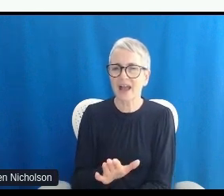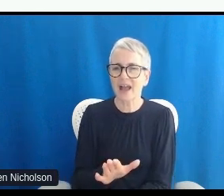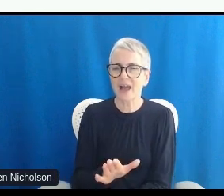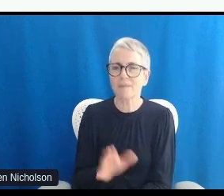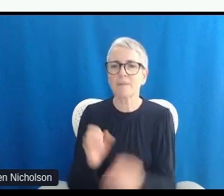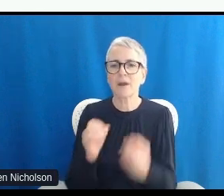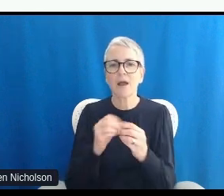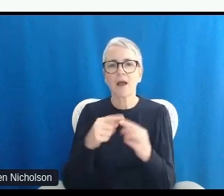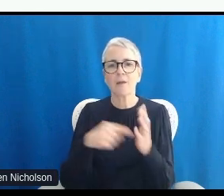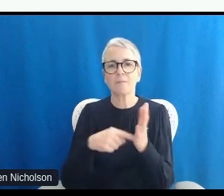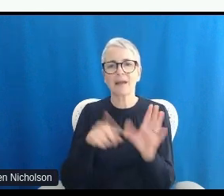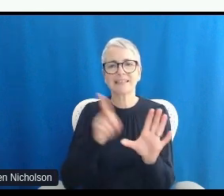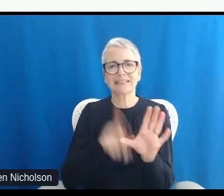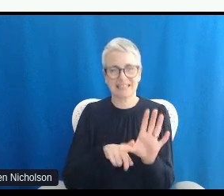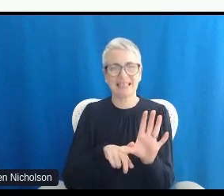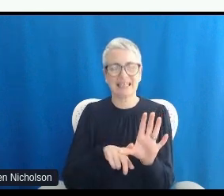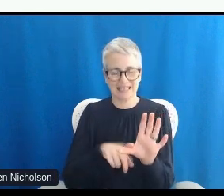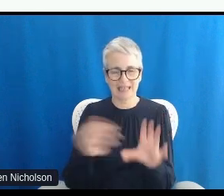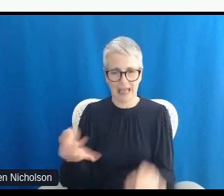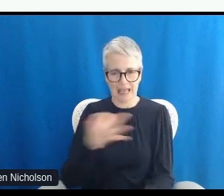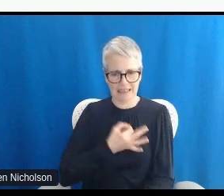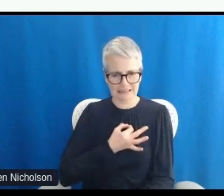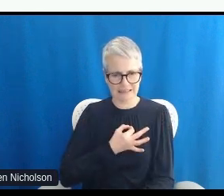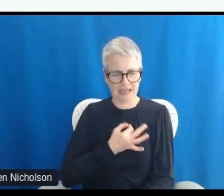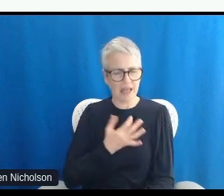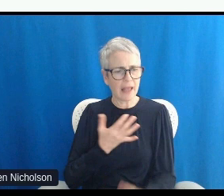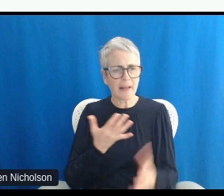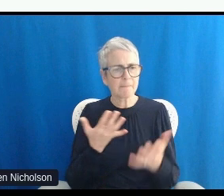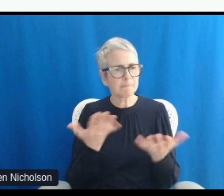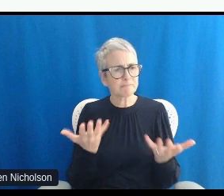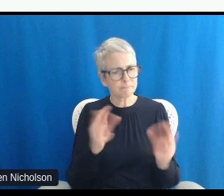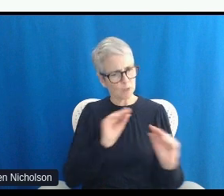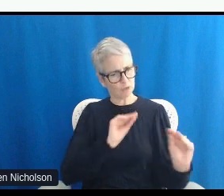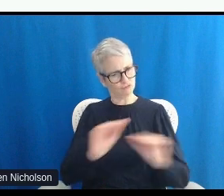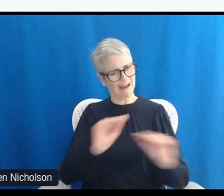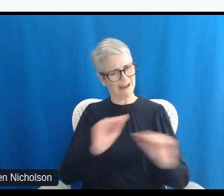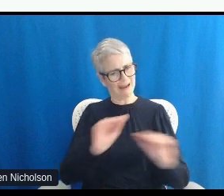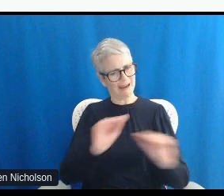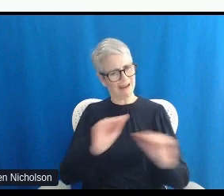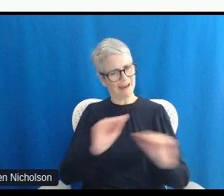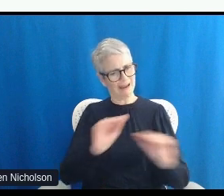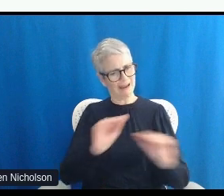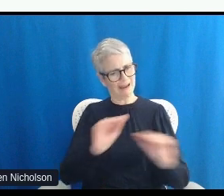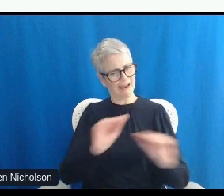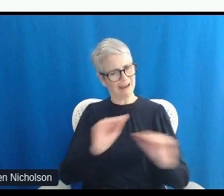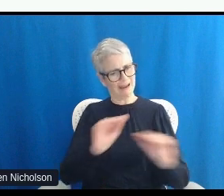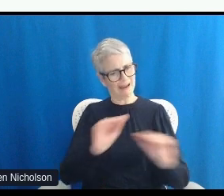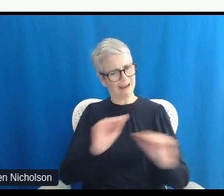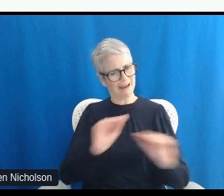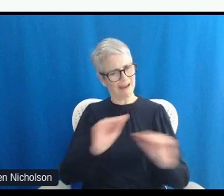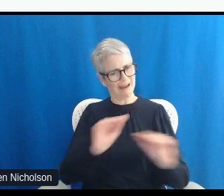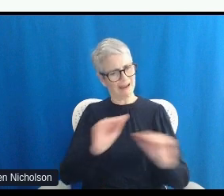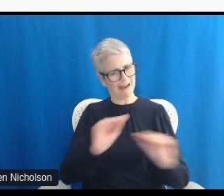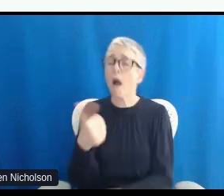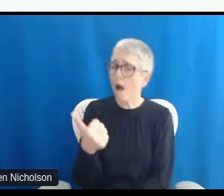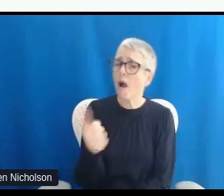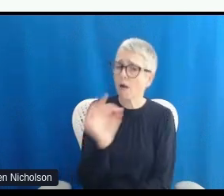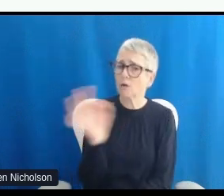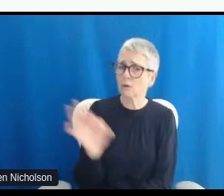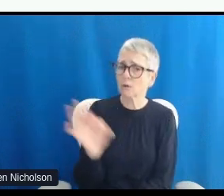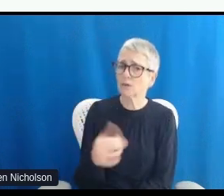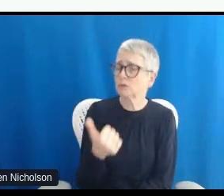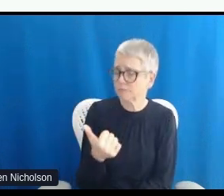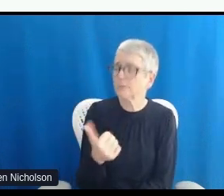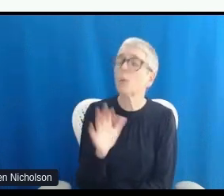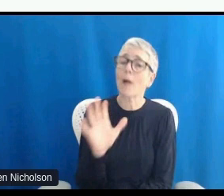Betty asks, what generally is provided in the trainings for different roles? That's a good question. So